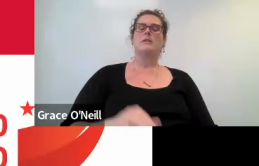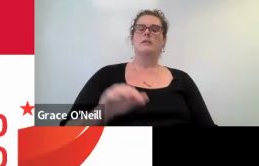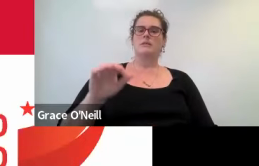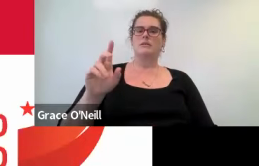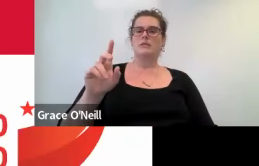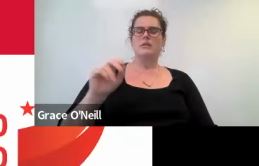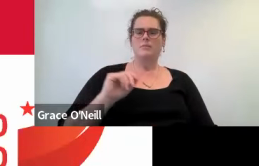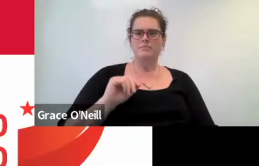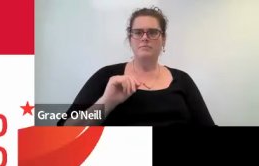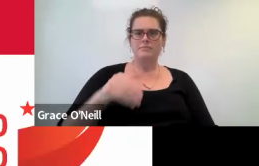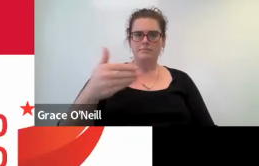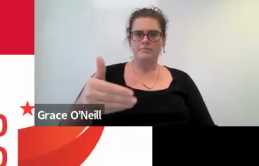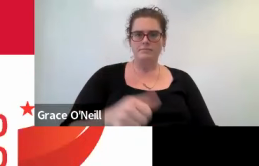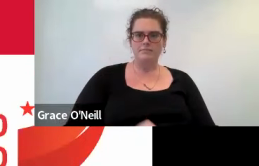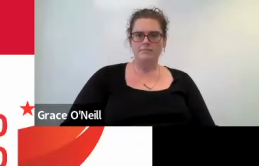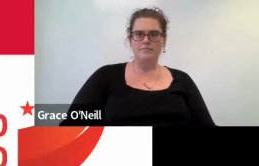I'm sorry, next slide, please.